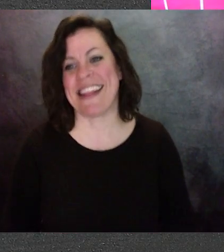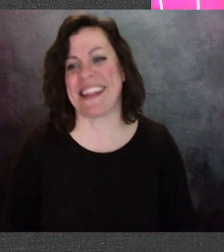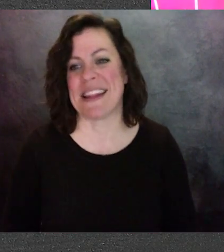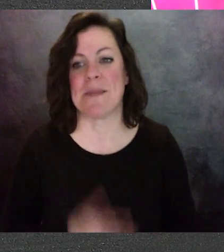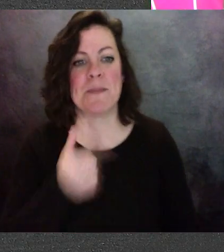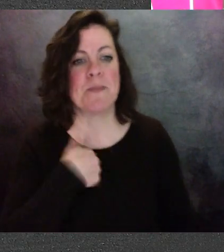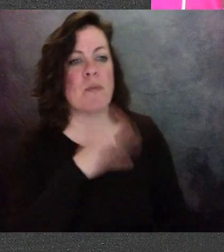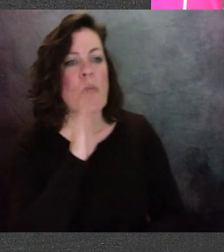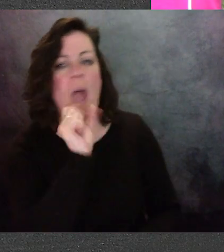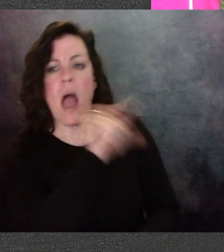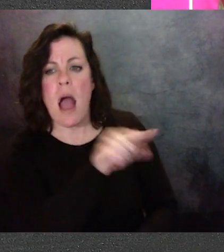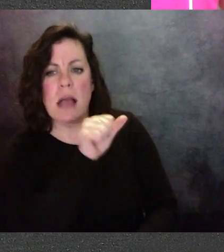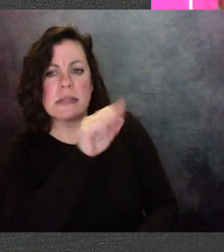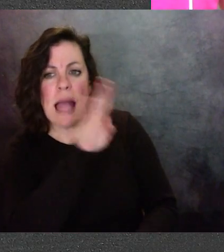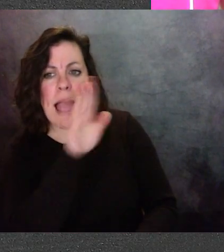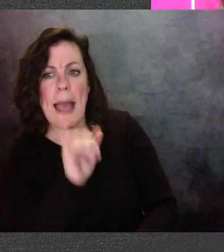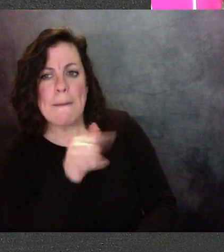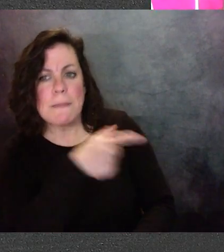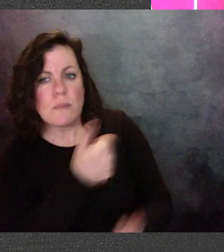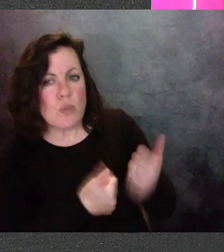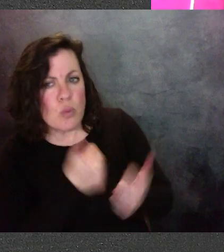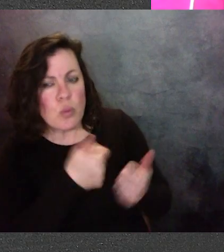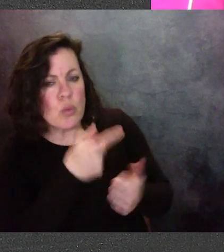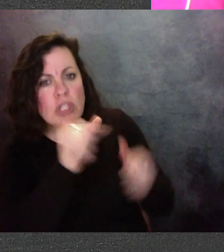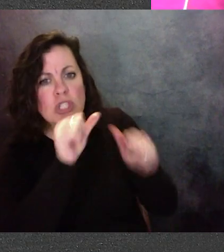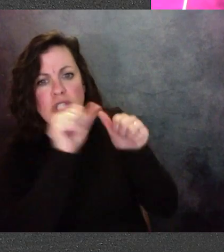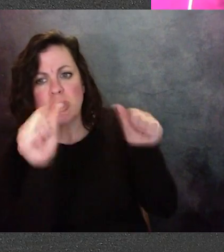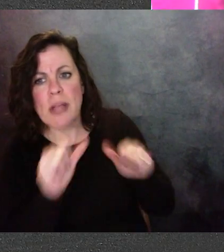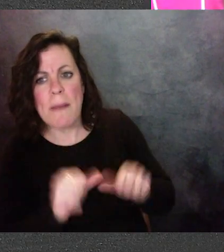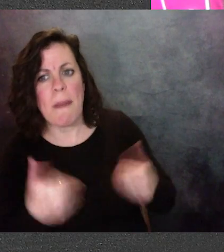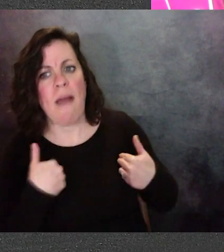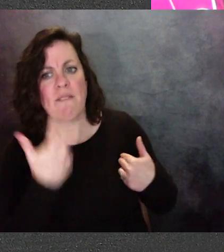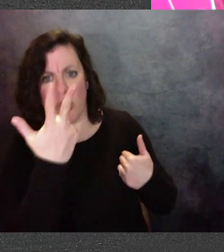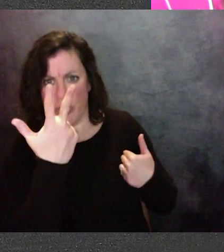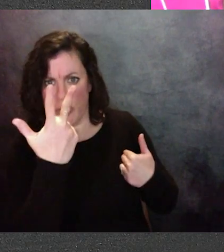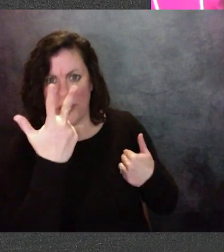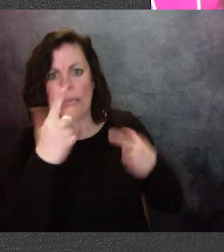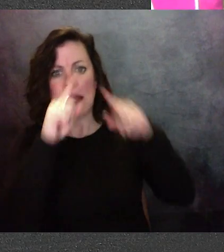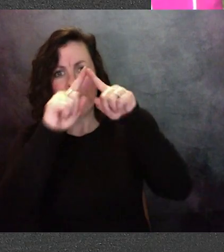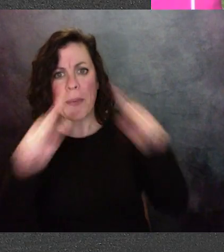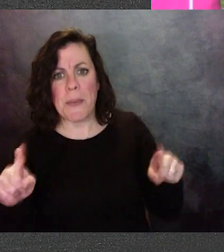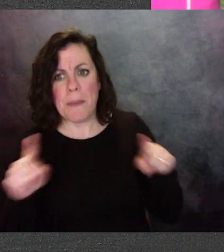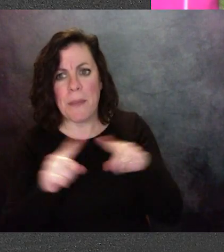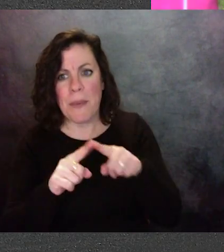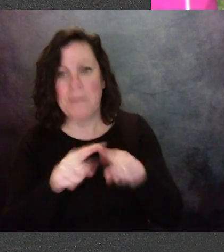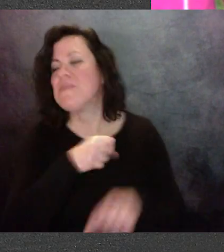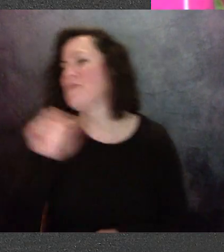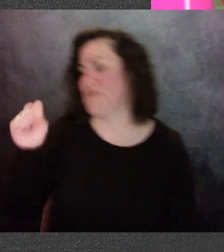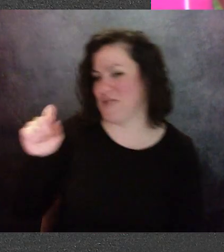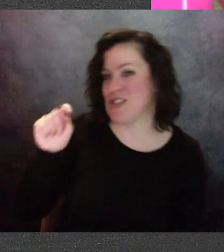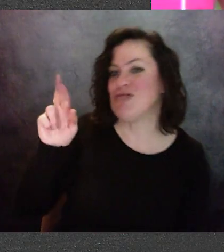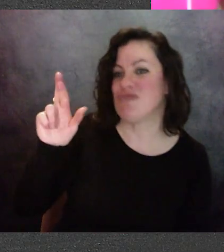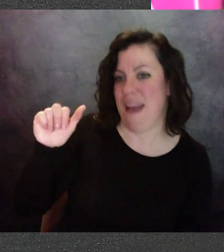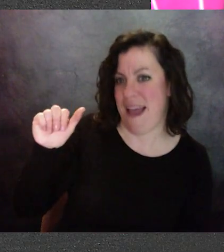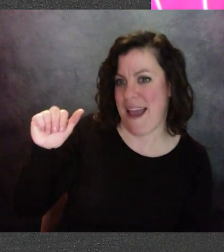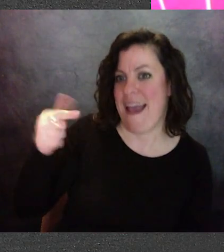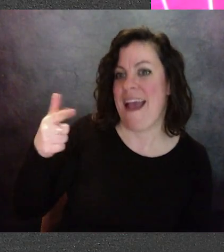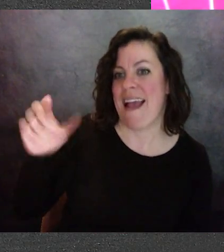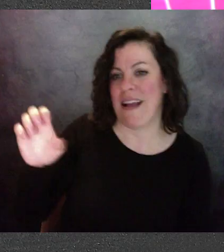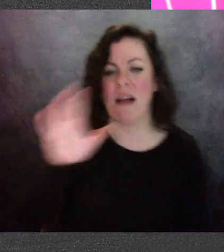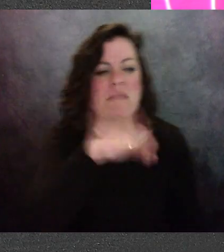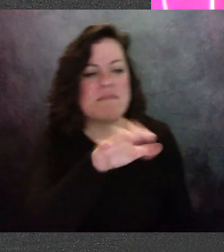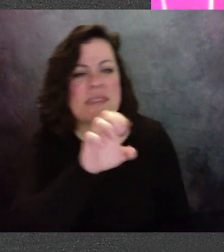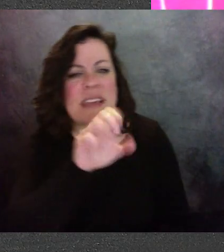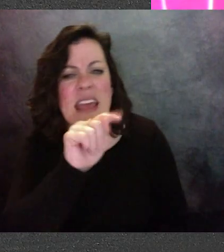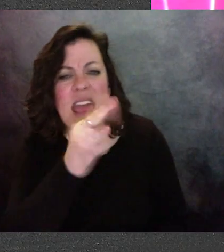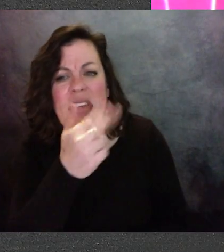here has 3 sides? Triangle. Very good. And Ethan, what shape on